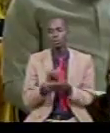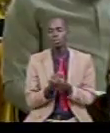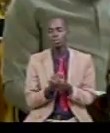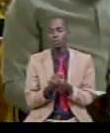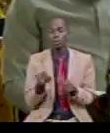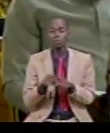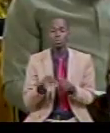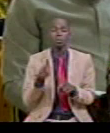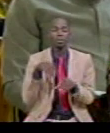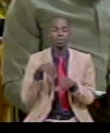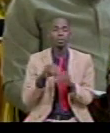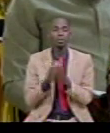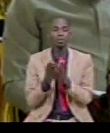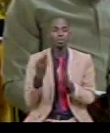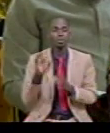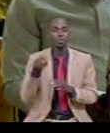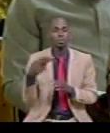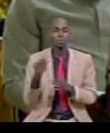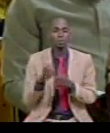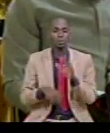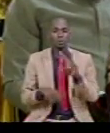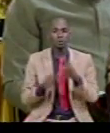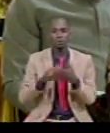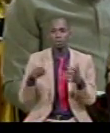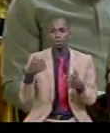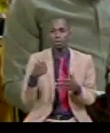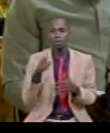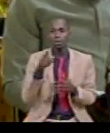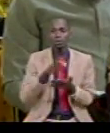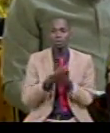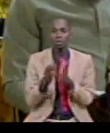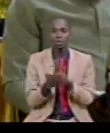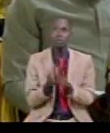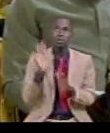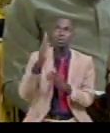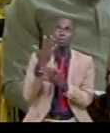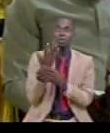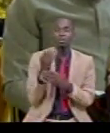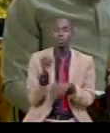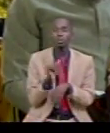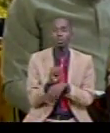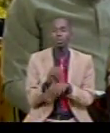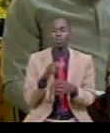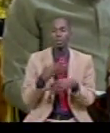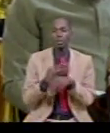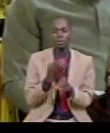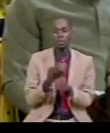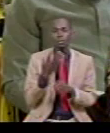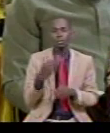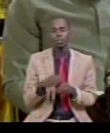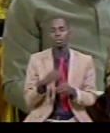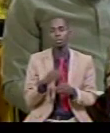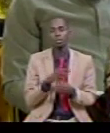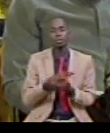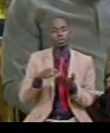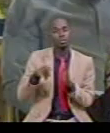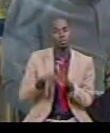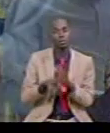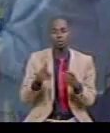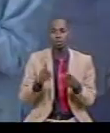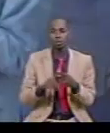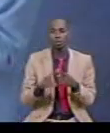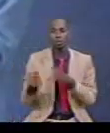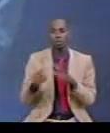verse 10, you become his workmanship, created in Christ Jesus unto good works.